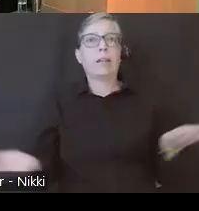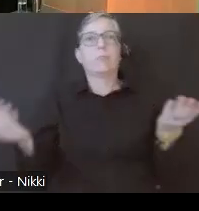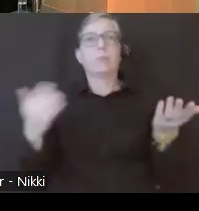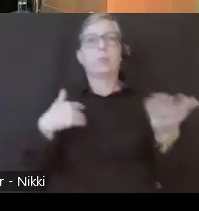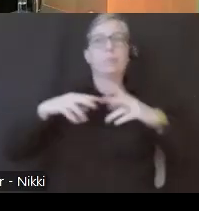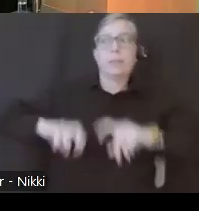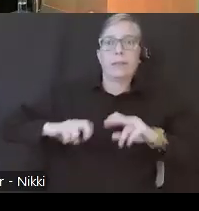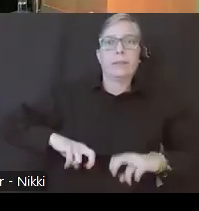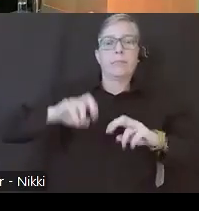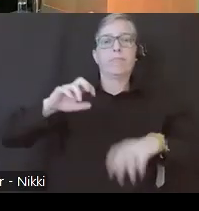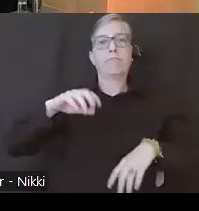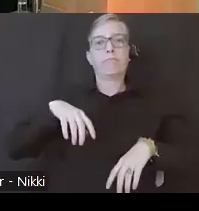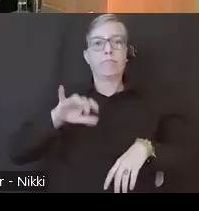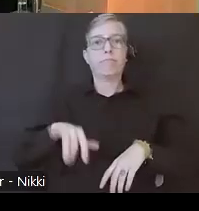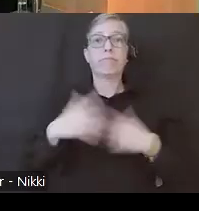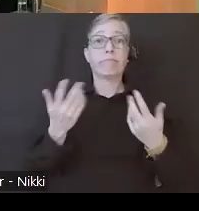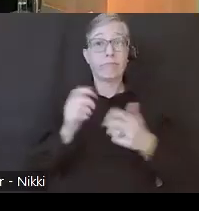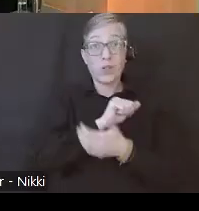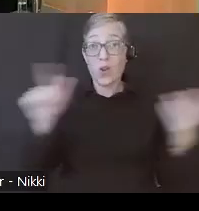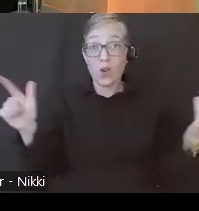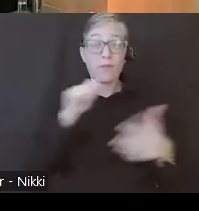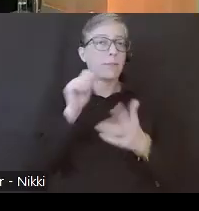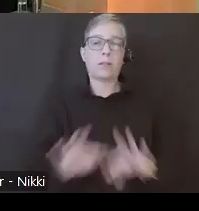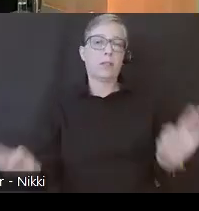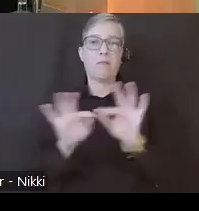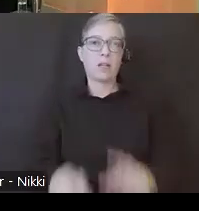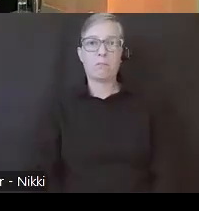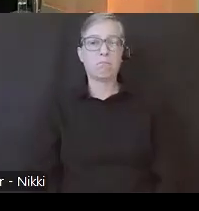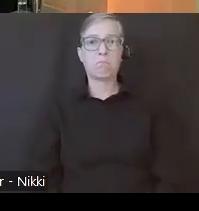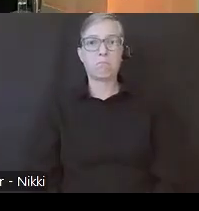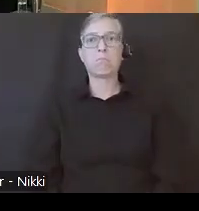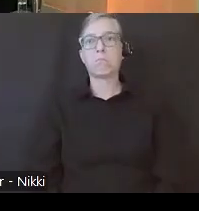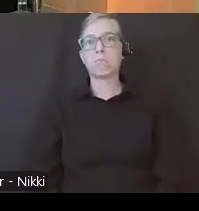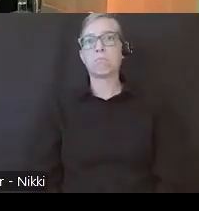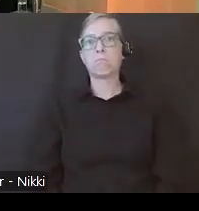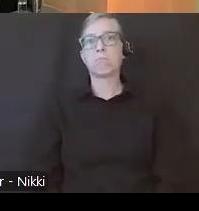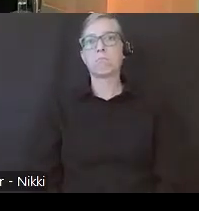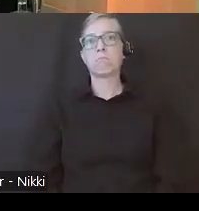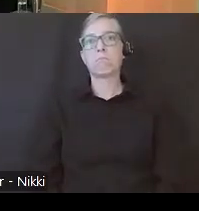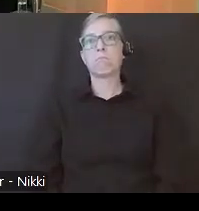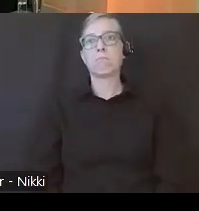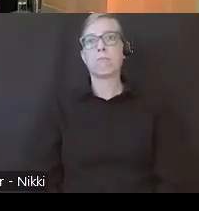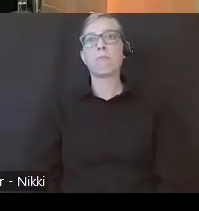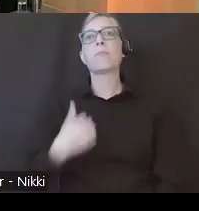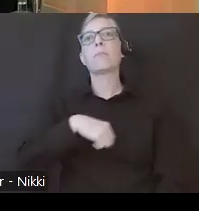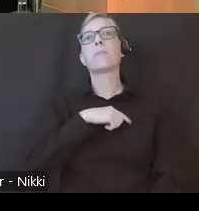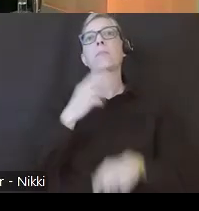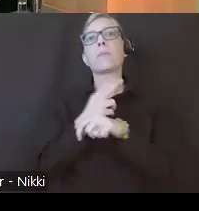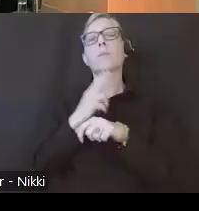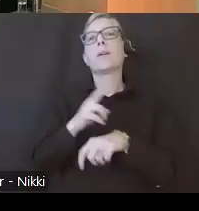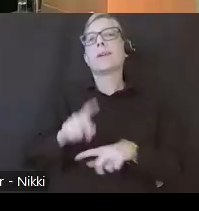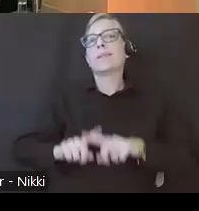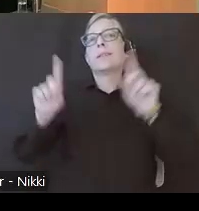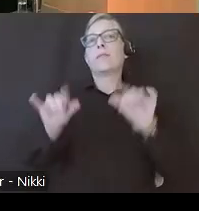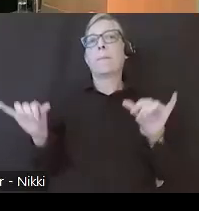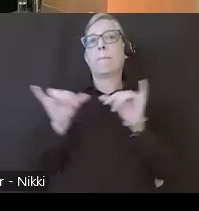those associations were non-significant. Now, we also are using another measure